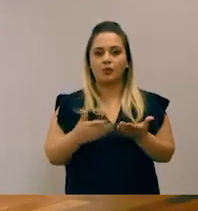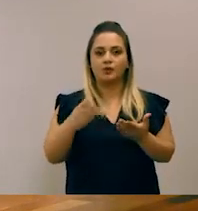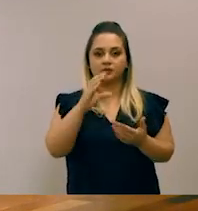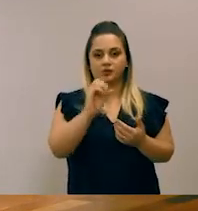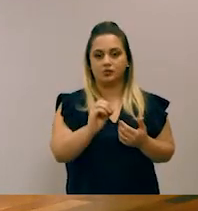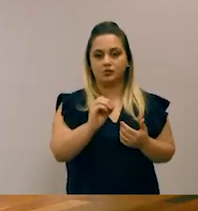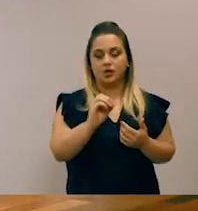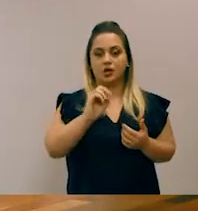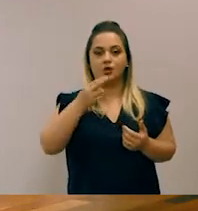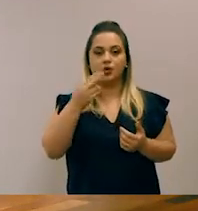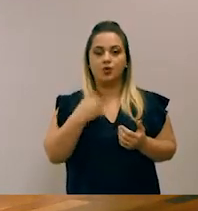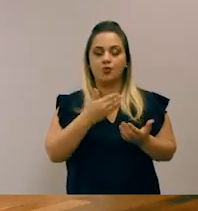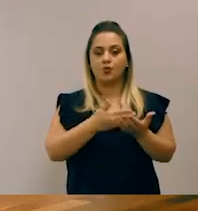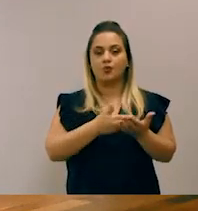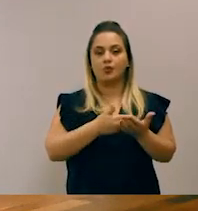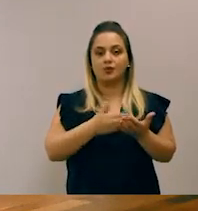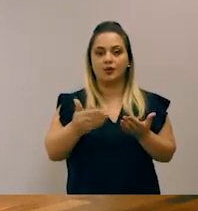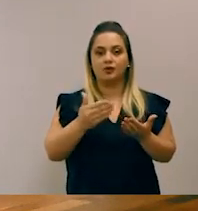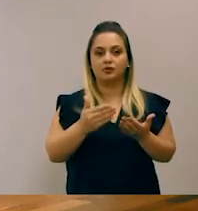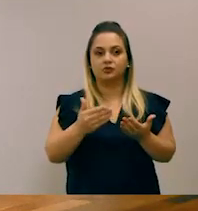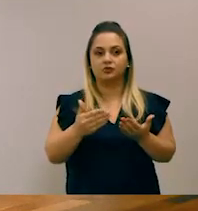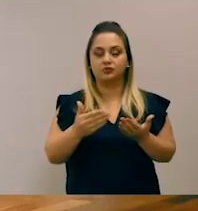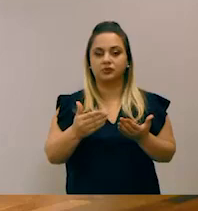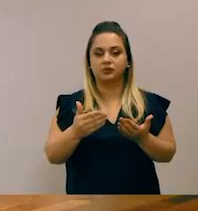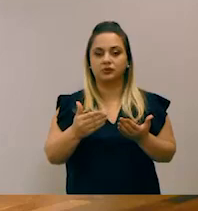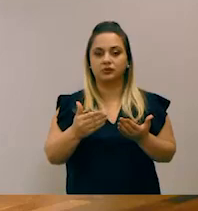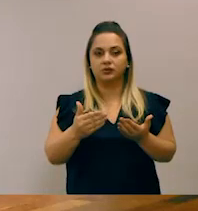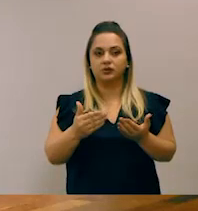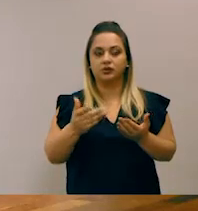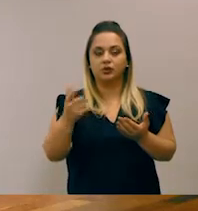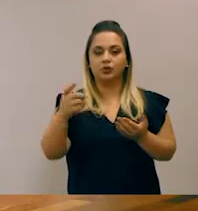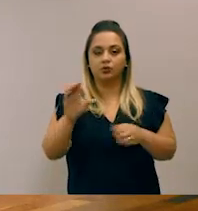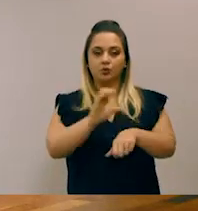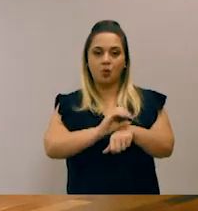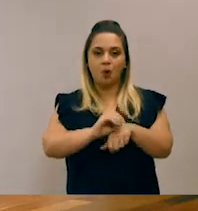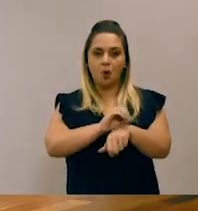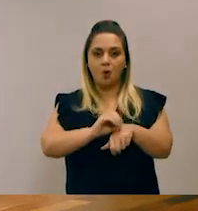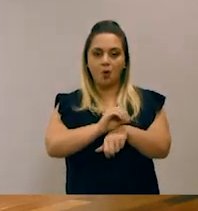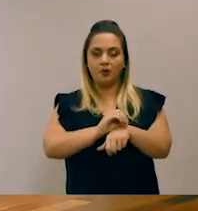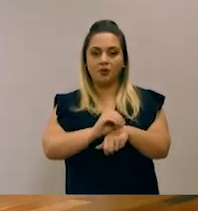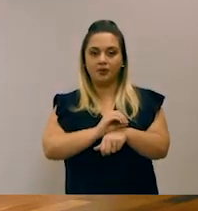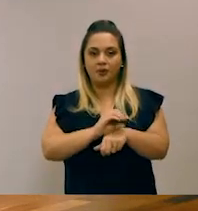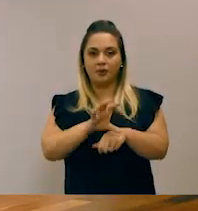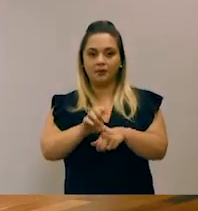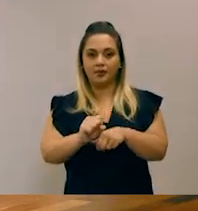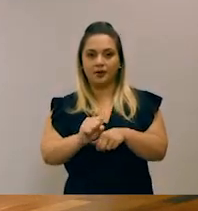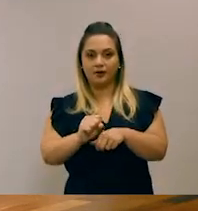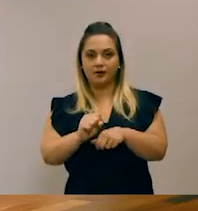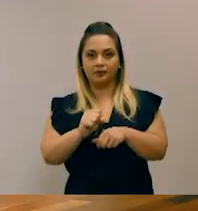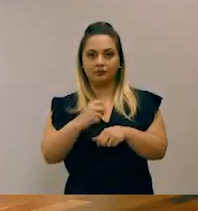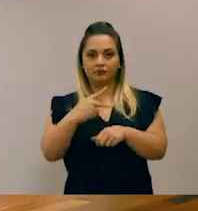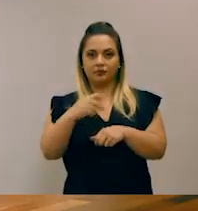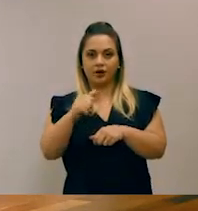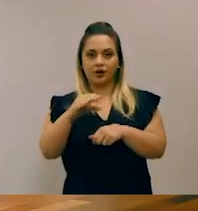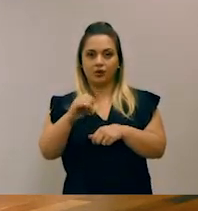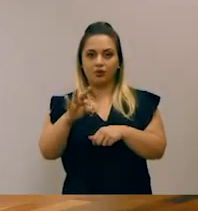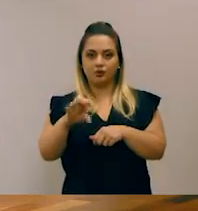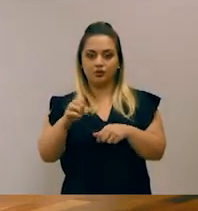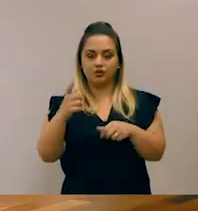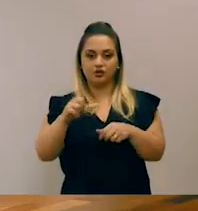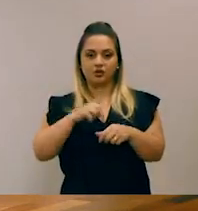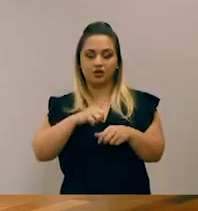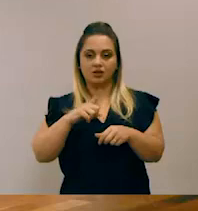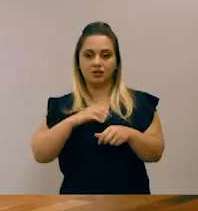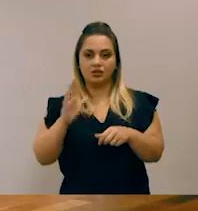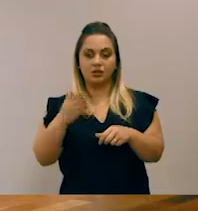starting from scratch, or are you able to have any collaboration with another agency, or you use an existing